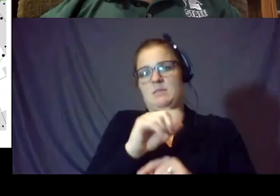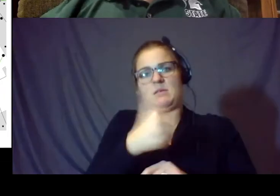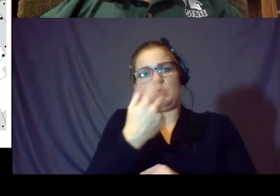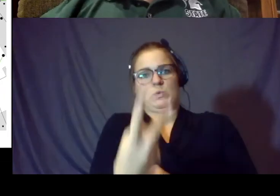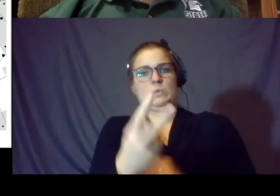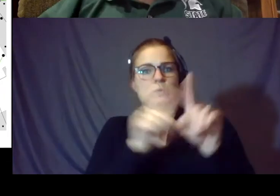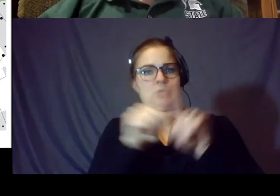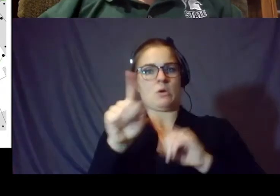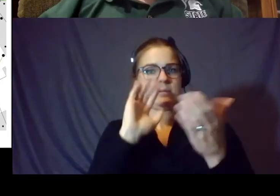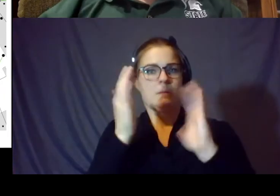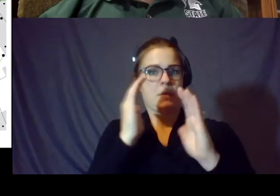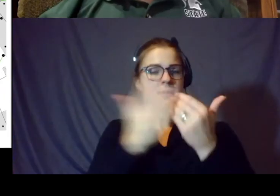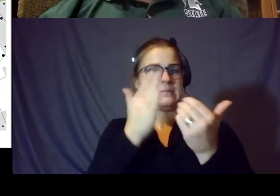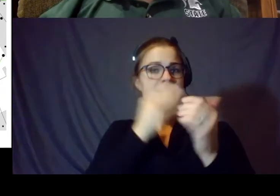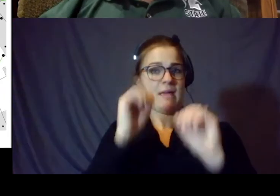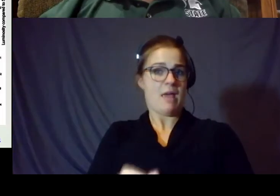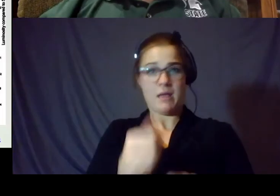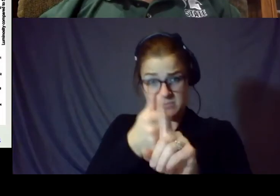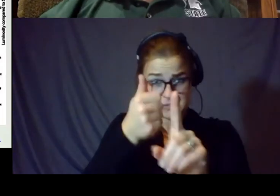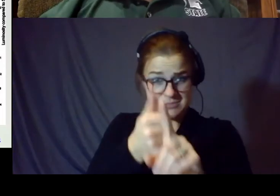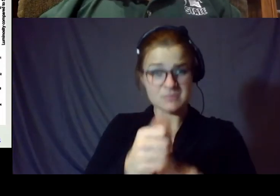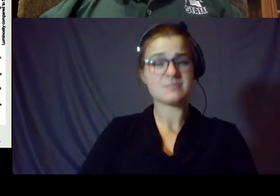with. So you can do this yourself.